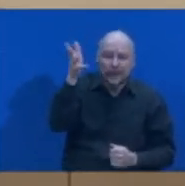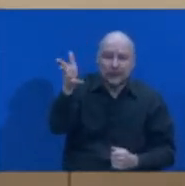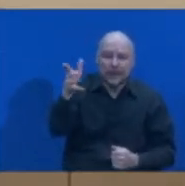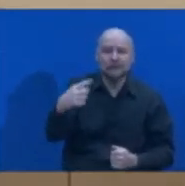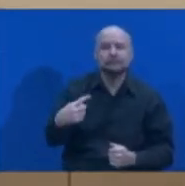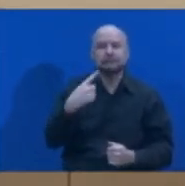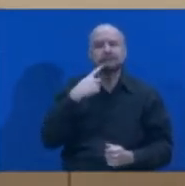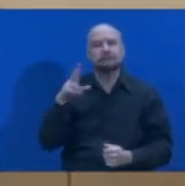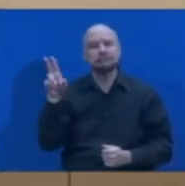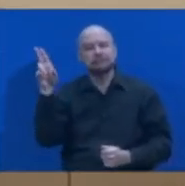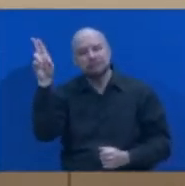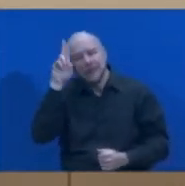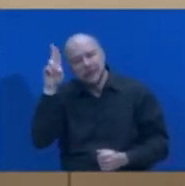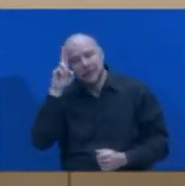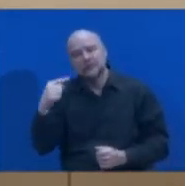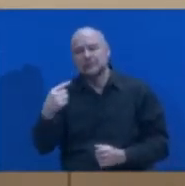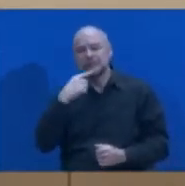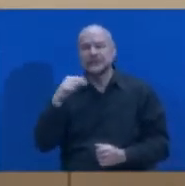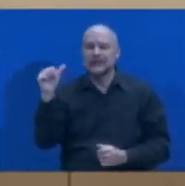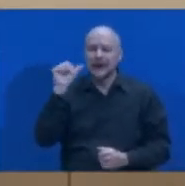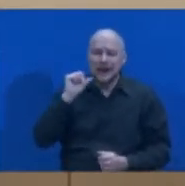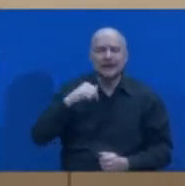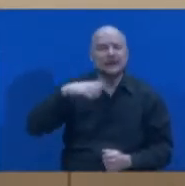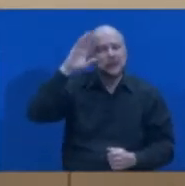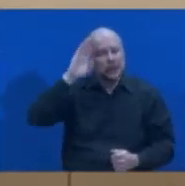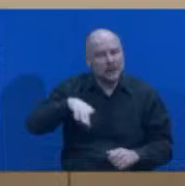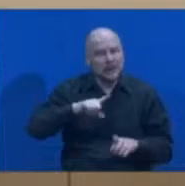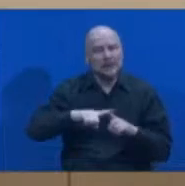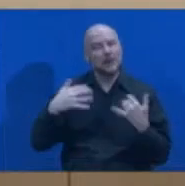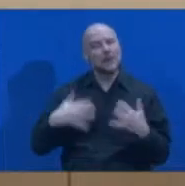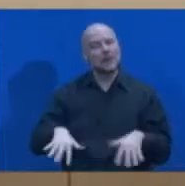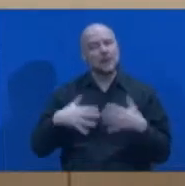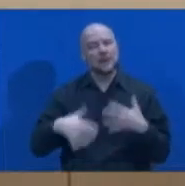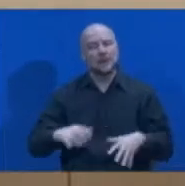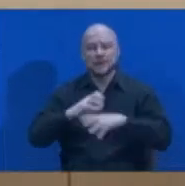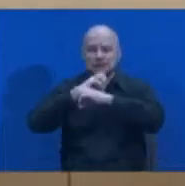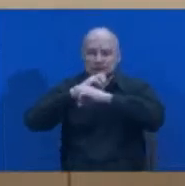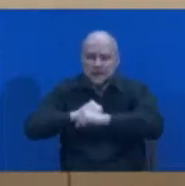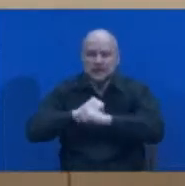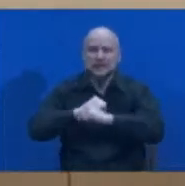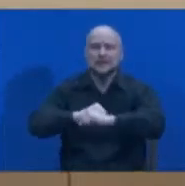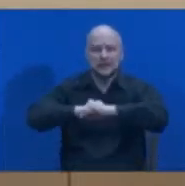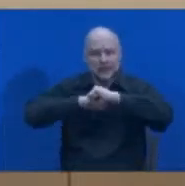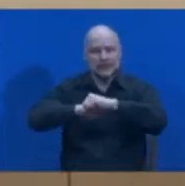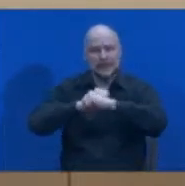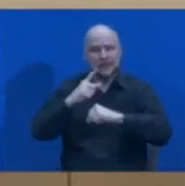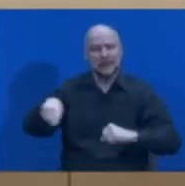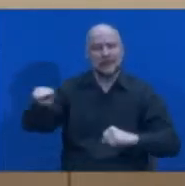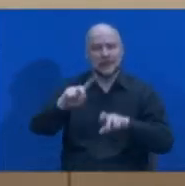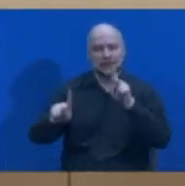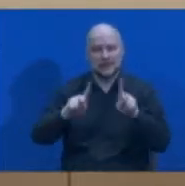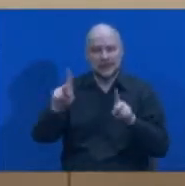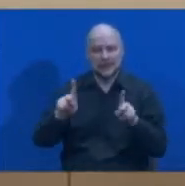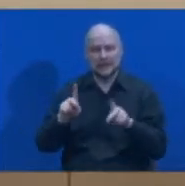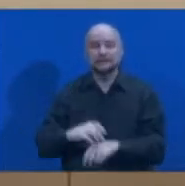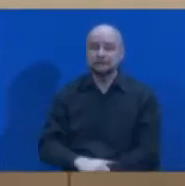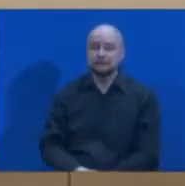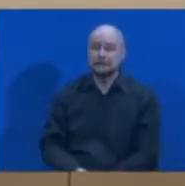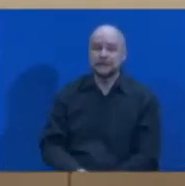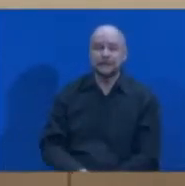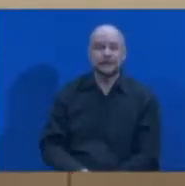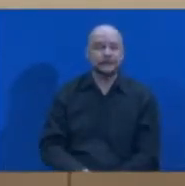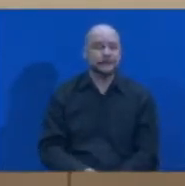protect them right now. Gibbie, this is Reuben Jones from Spectrum News. I'm curious, as you increase the number of tests,